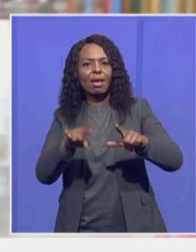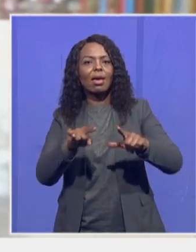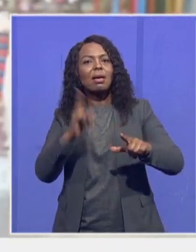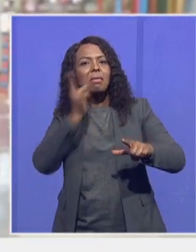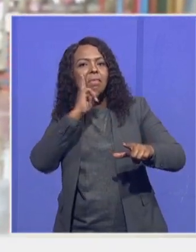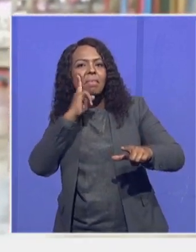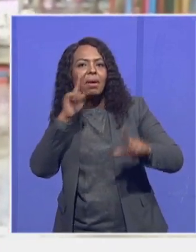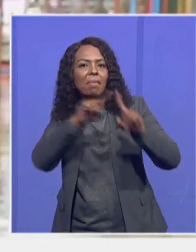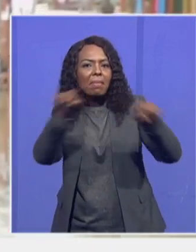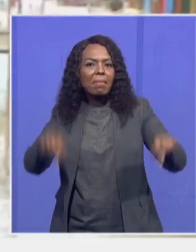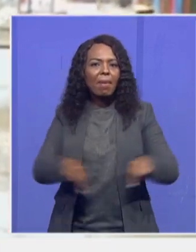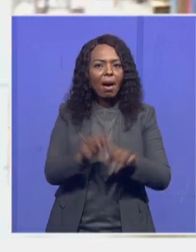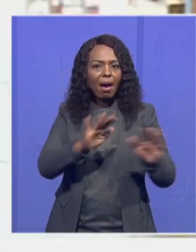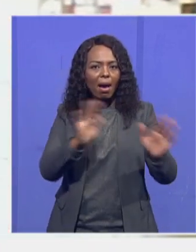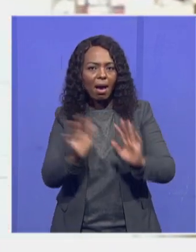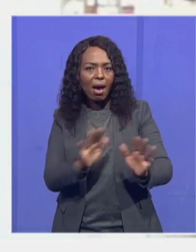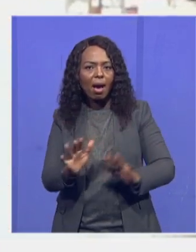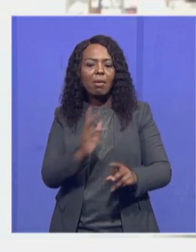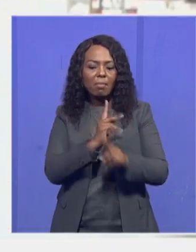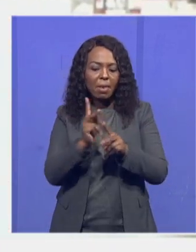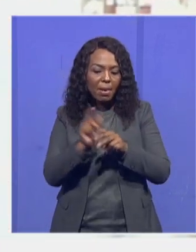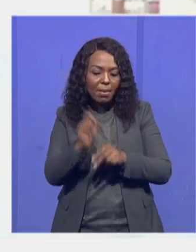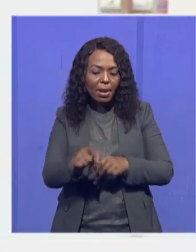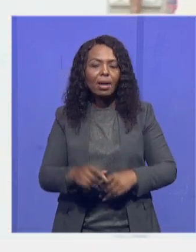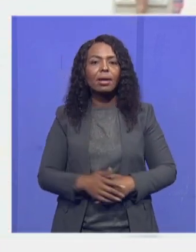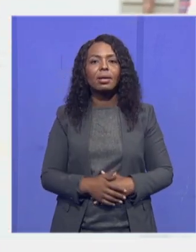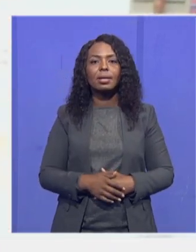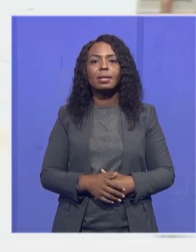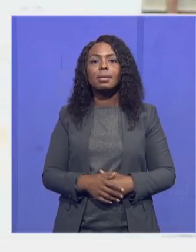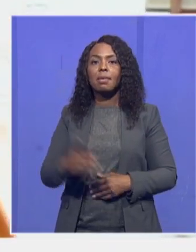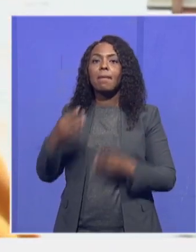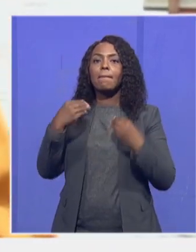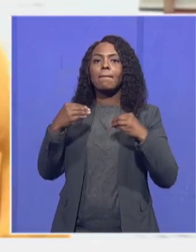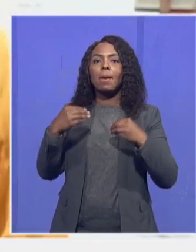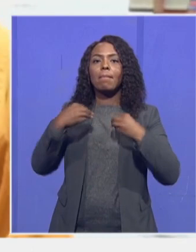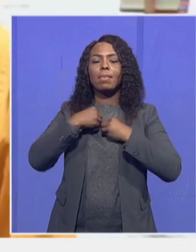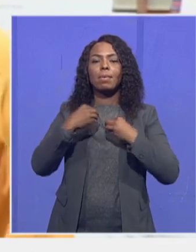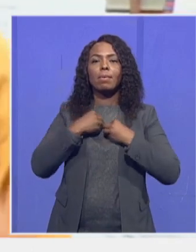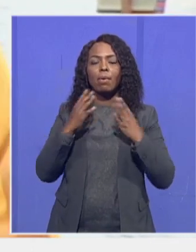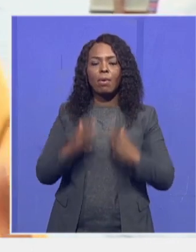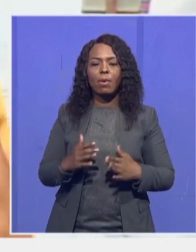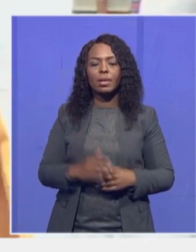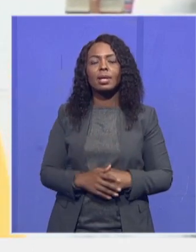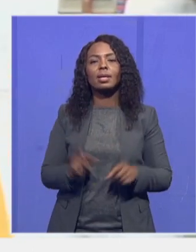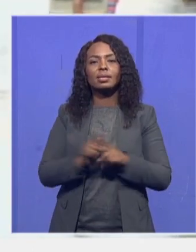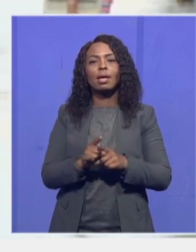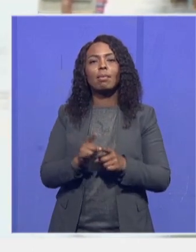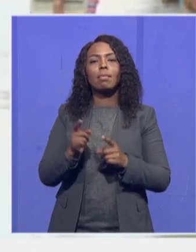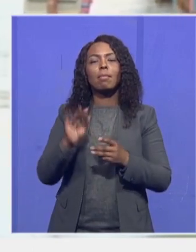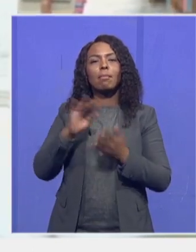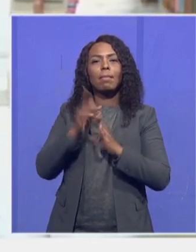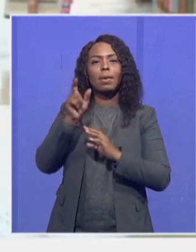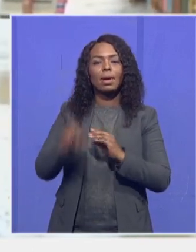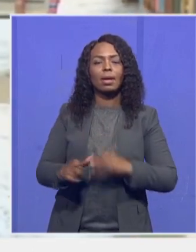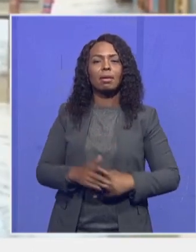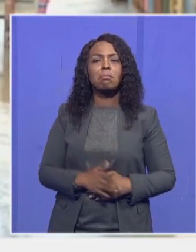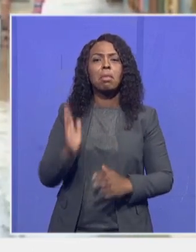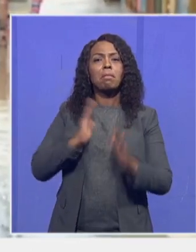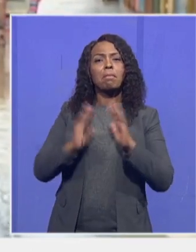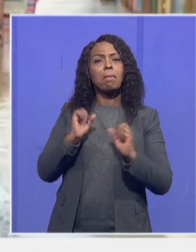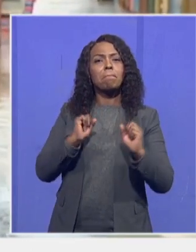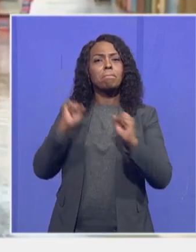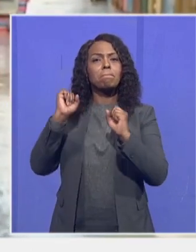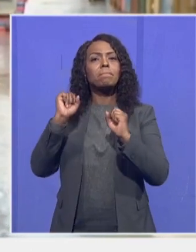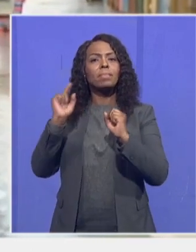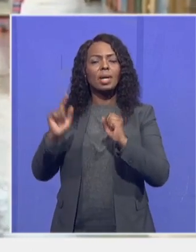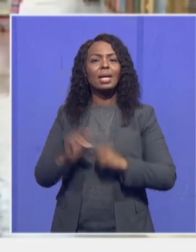Well, Mxolisi, these are the residents who started with the business owner and then residents, repeating the sentiment that's also raised with you.